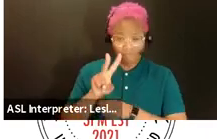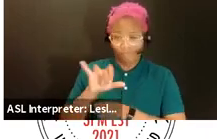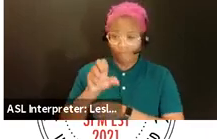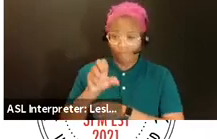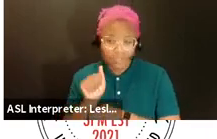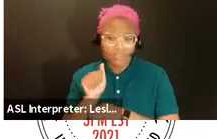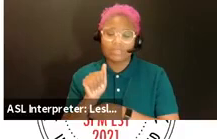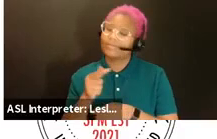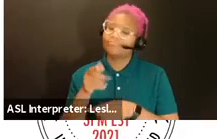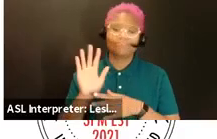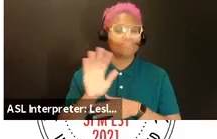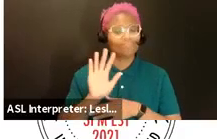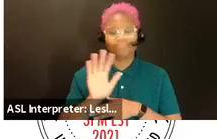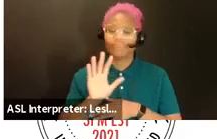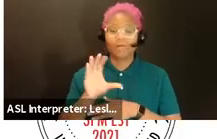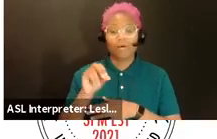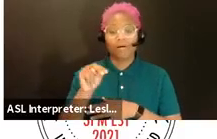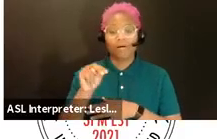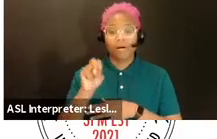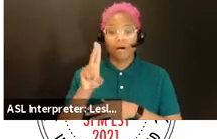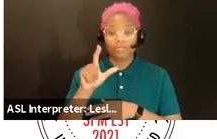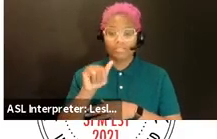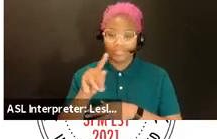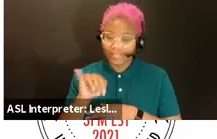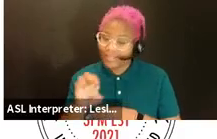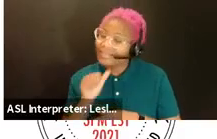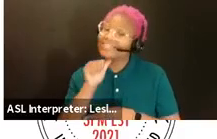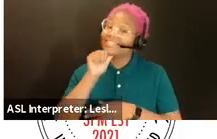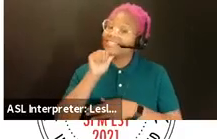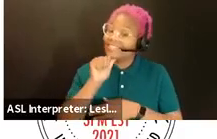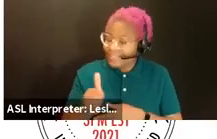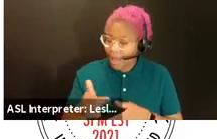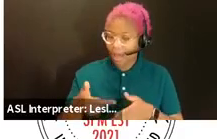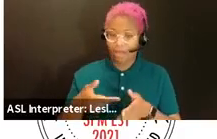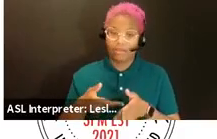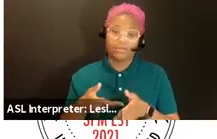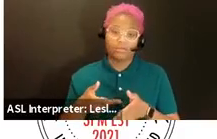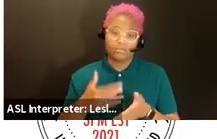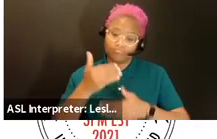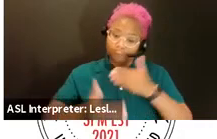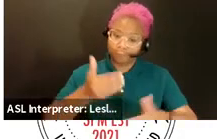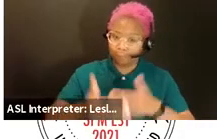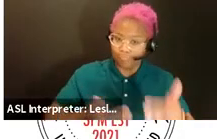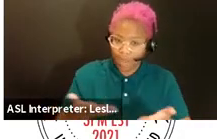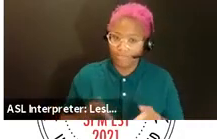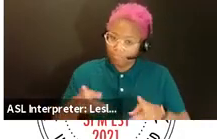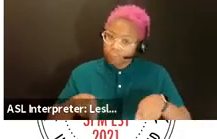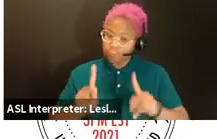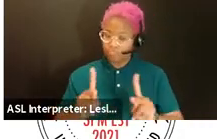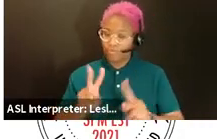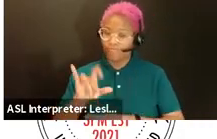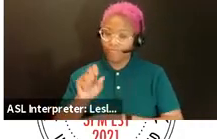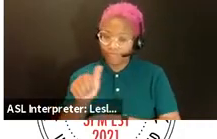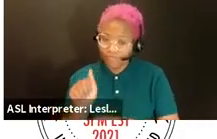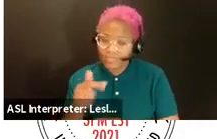US embassies and consulates are not processing visas for people who are not in residence in those countries. That's the rule. We know that there's